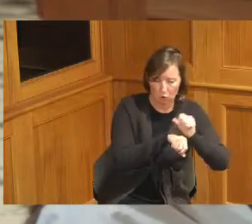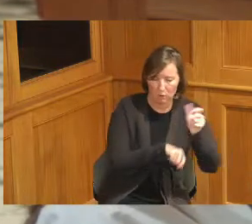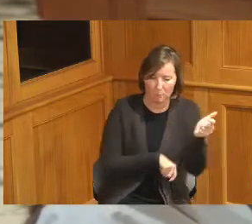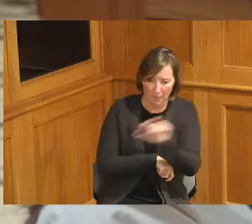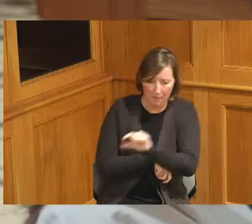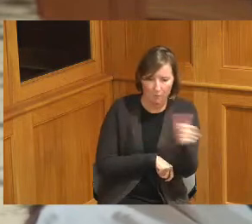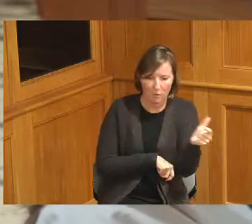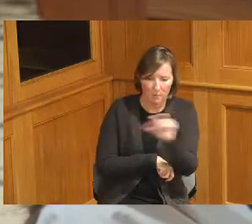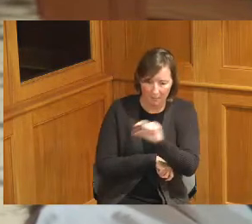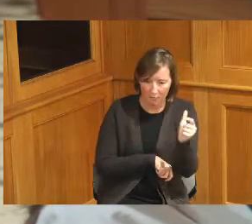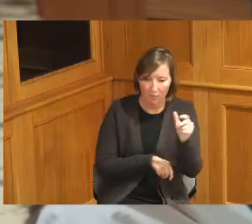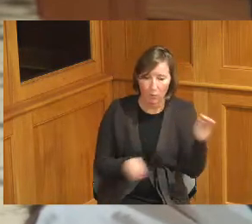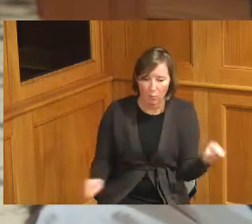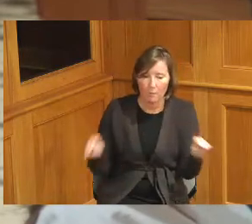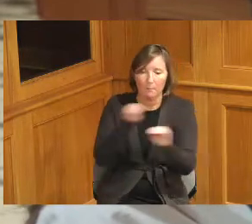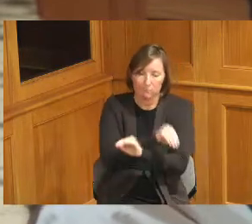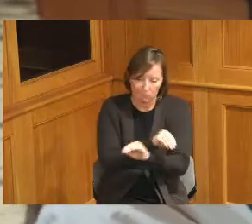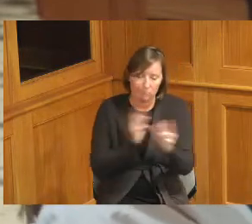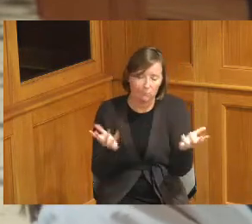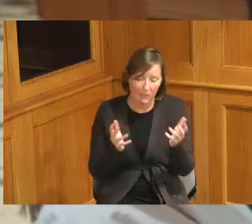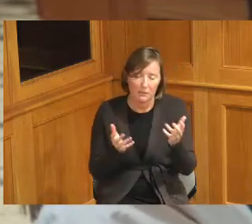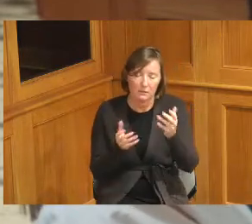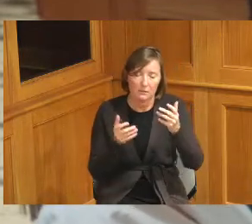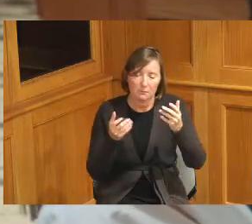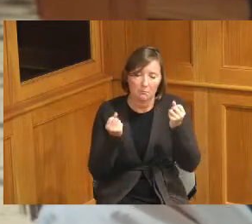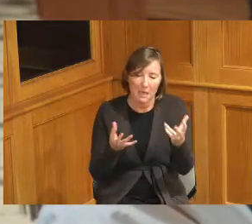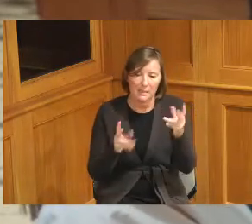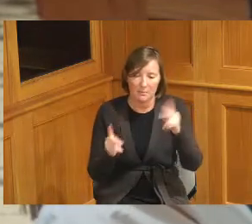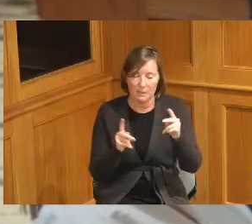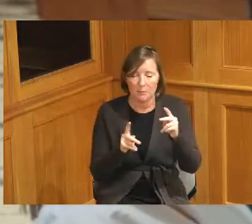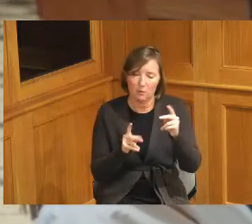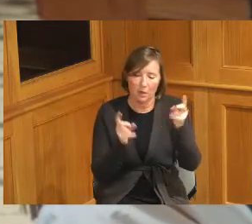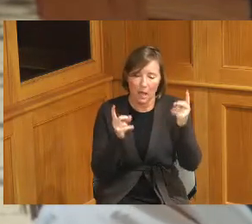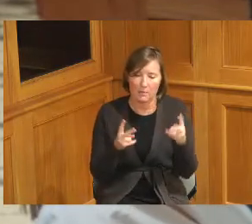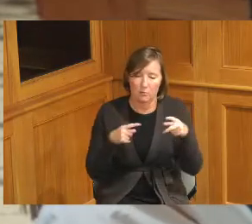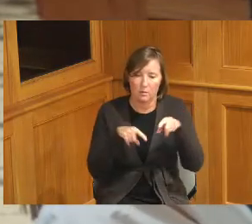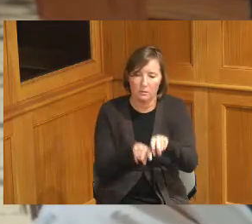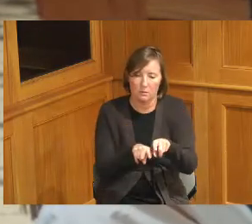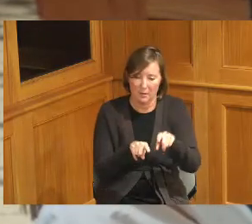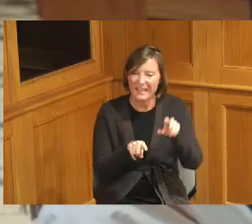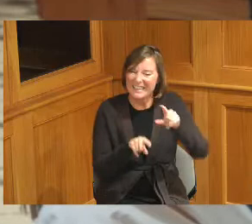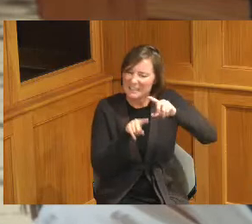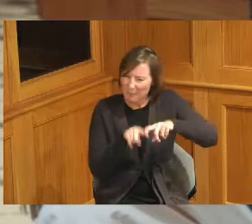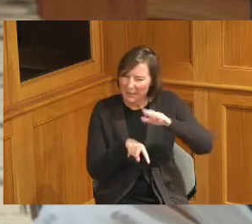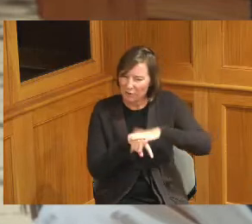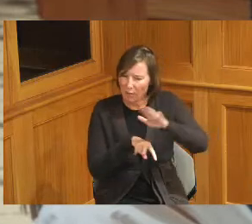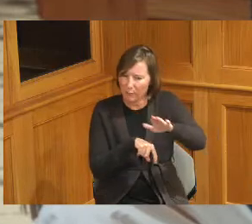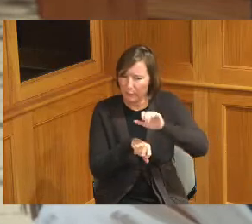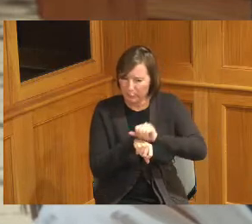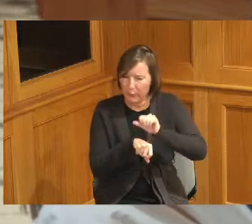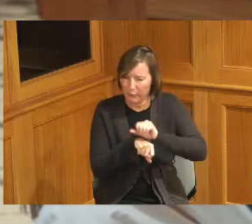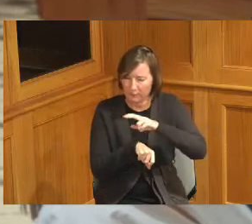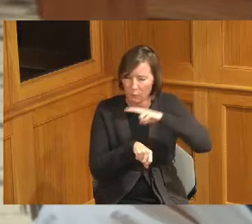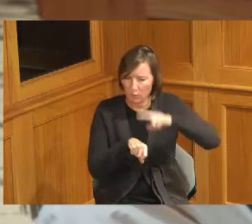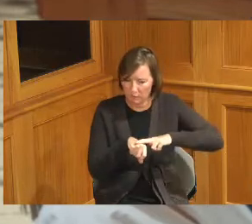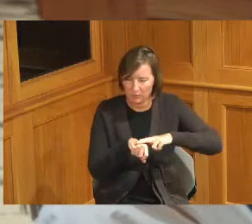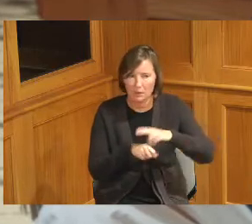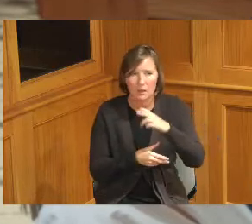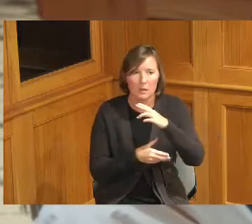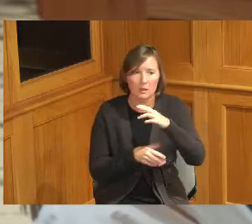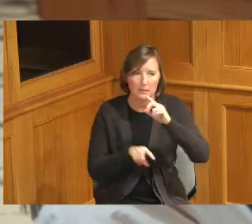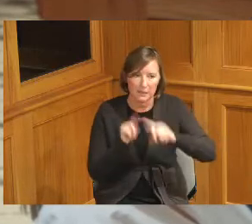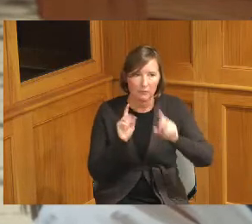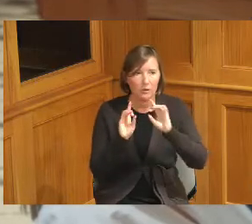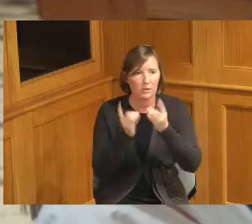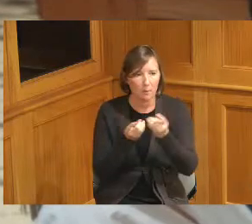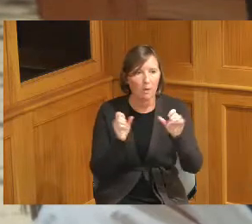or vice versa. I mean, it all depends on the nature of the work that needs to be performed, and departments really are